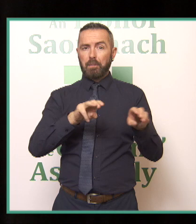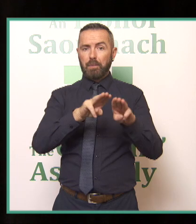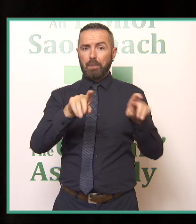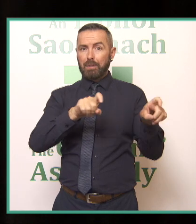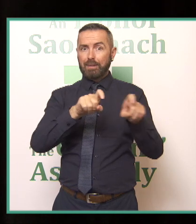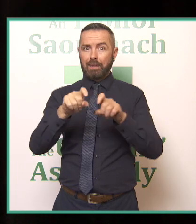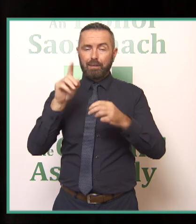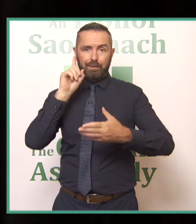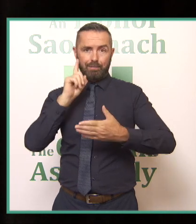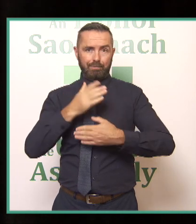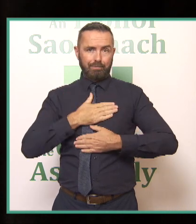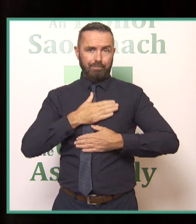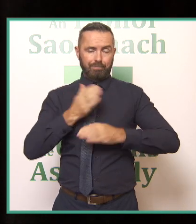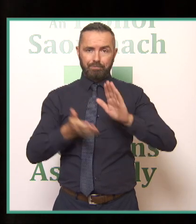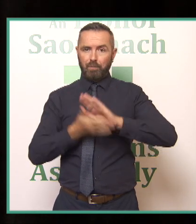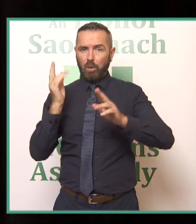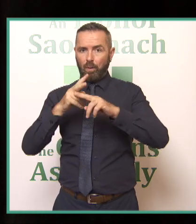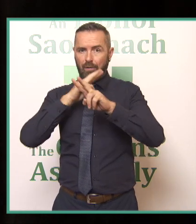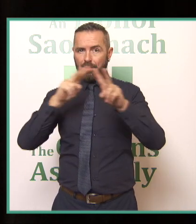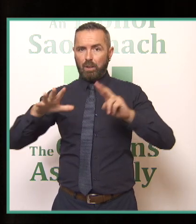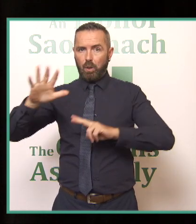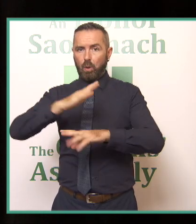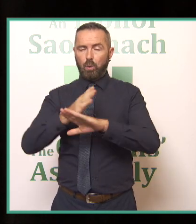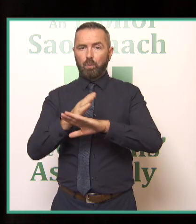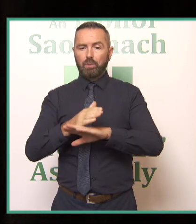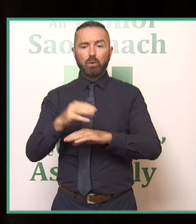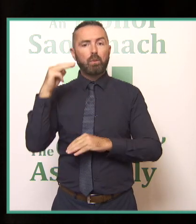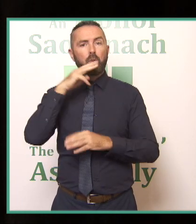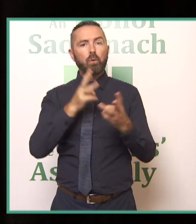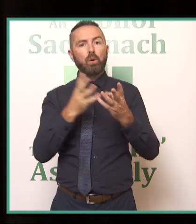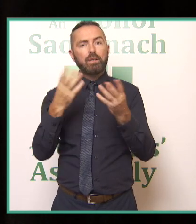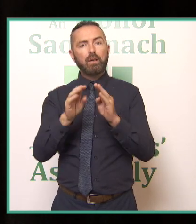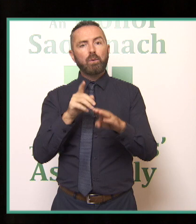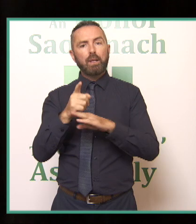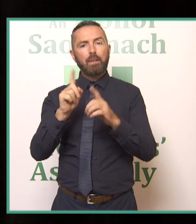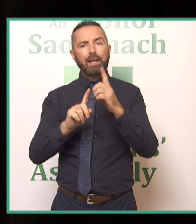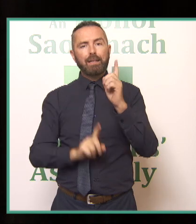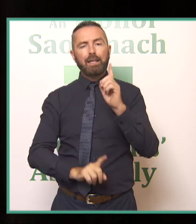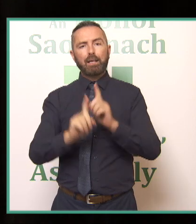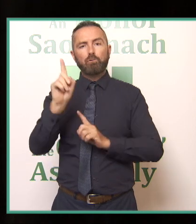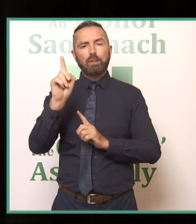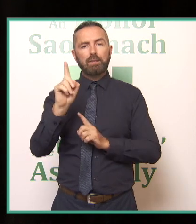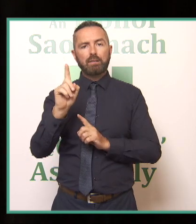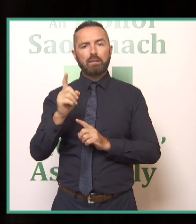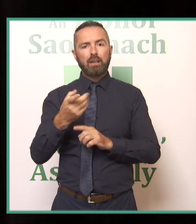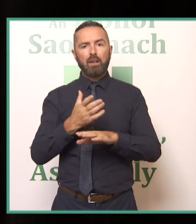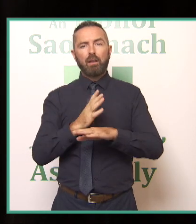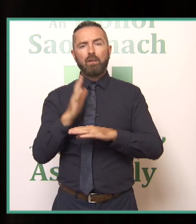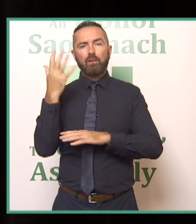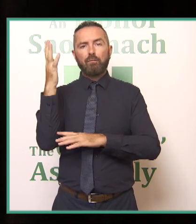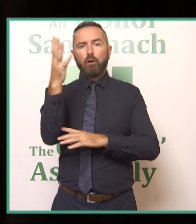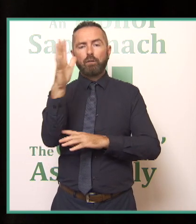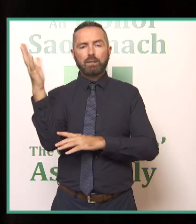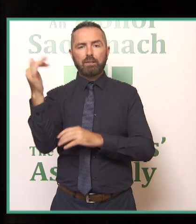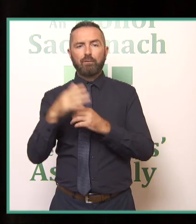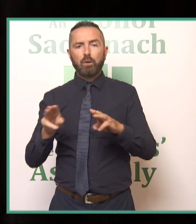local woods. So it's really important that we work with local communities and we increase the forests for people